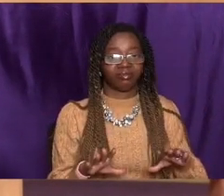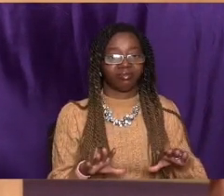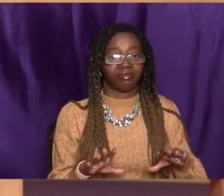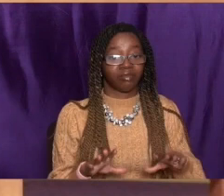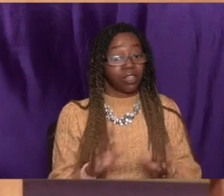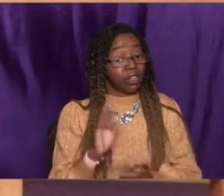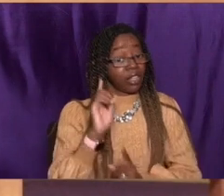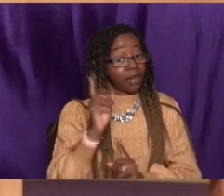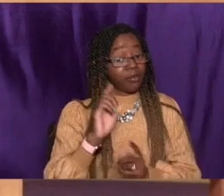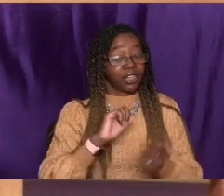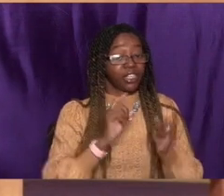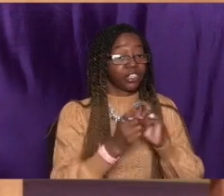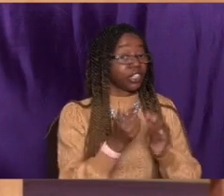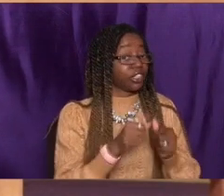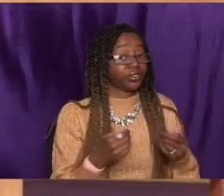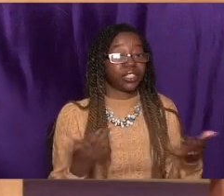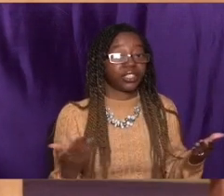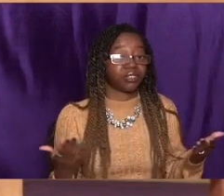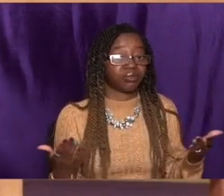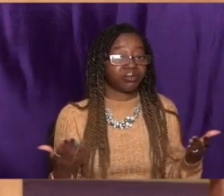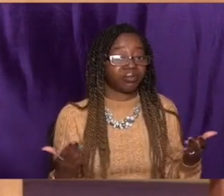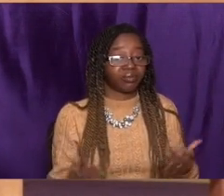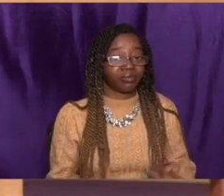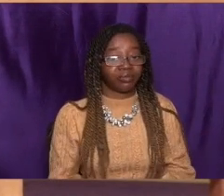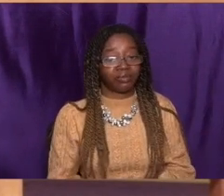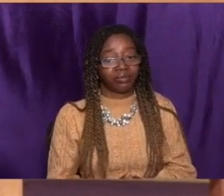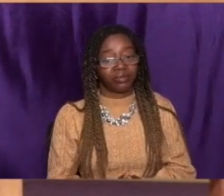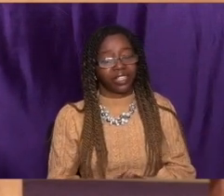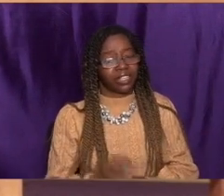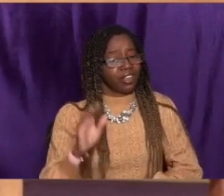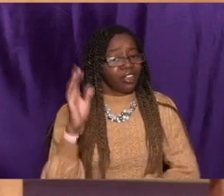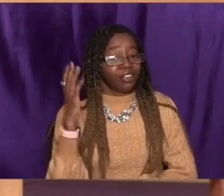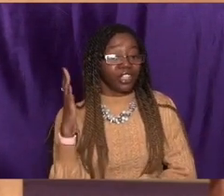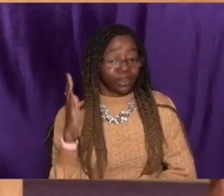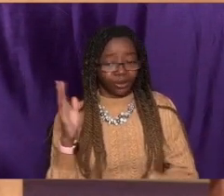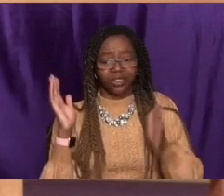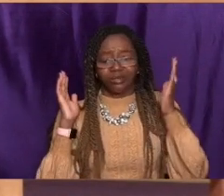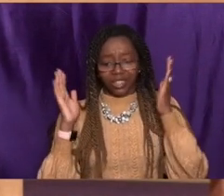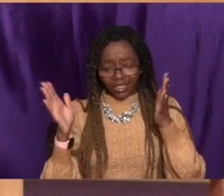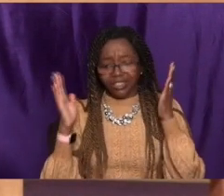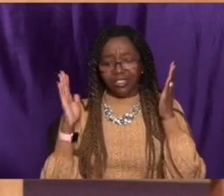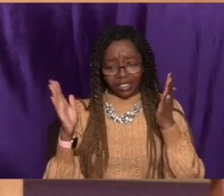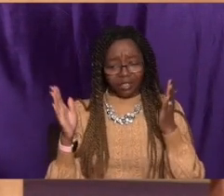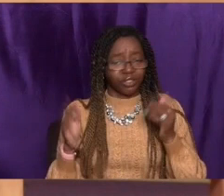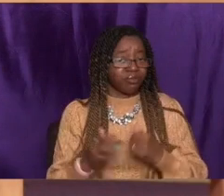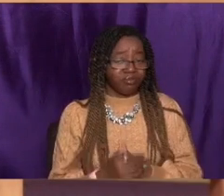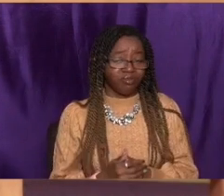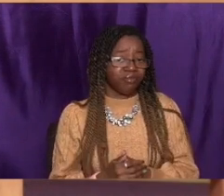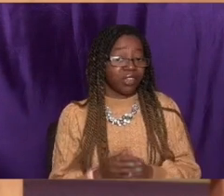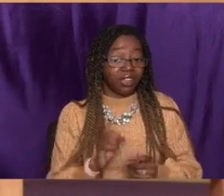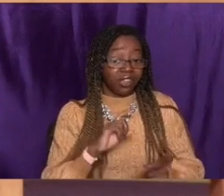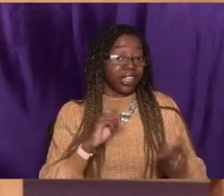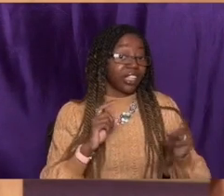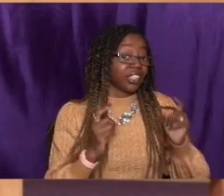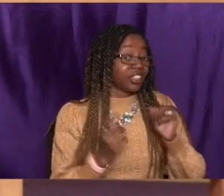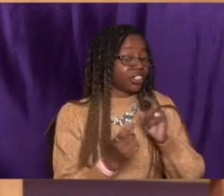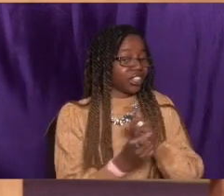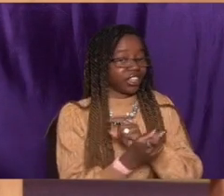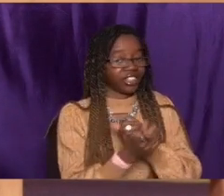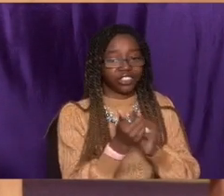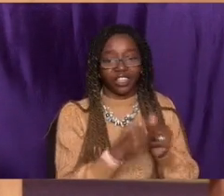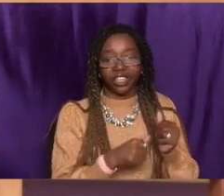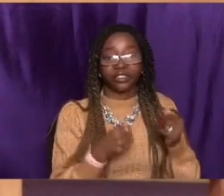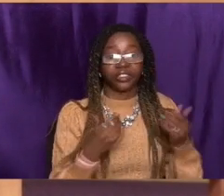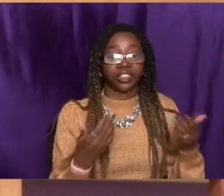That moment changed everything. That bush got his attention. It changed